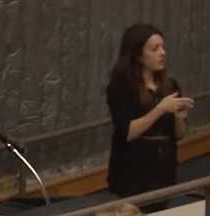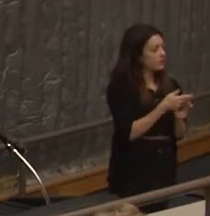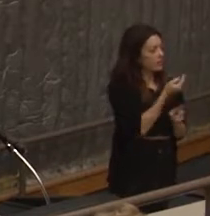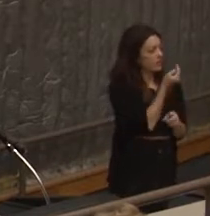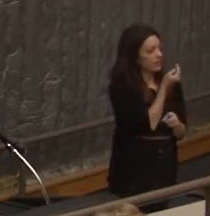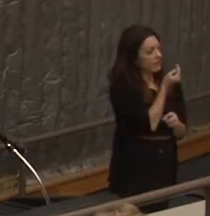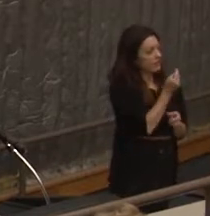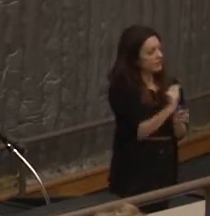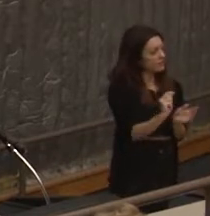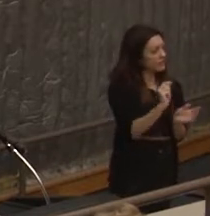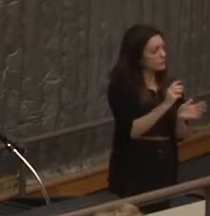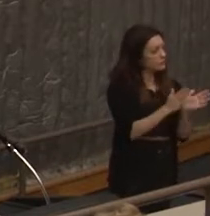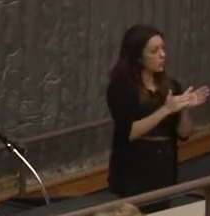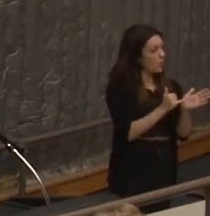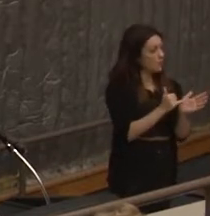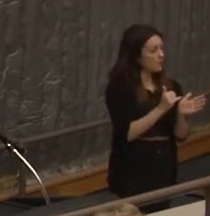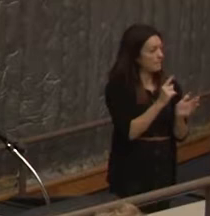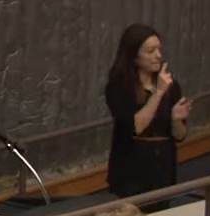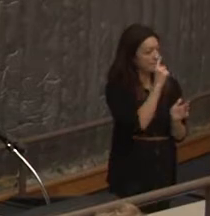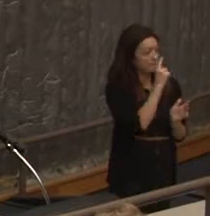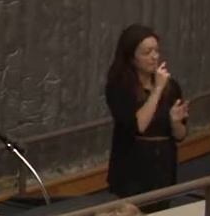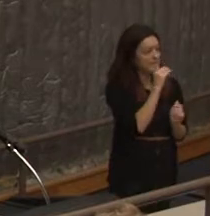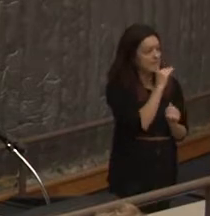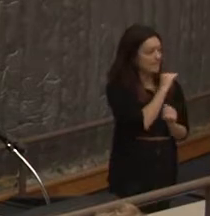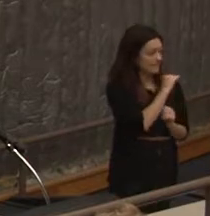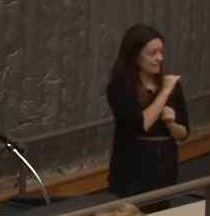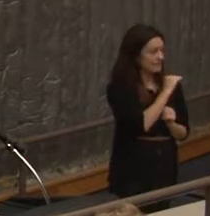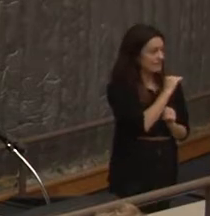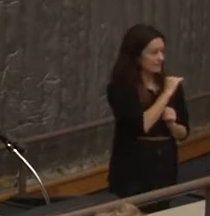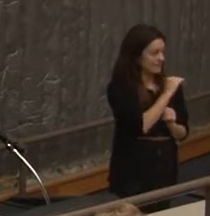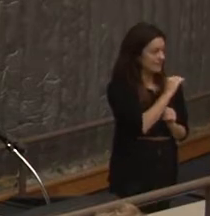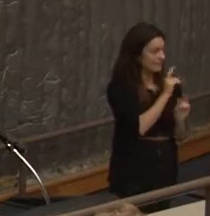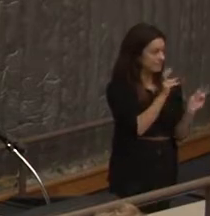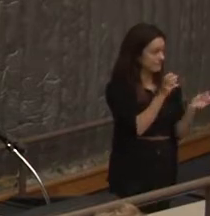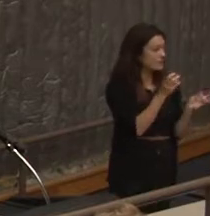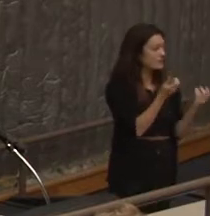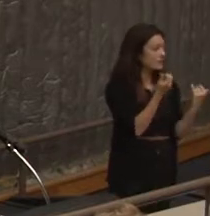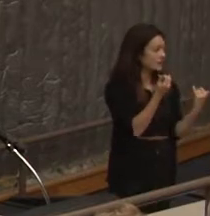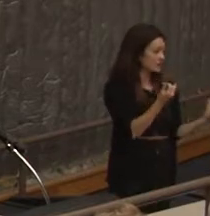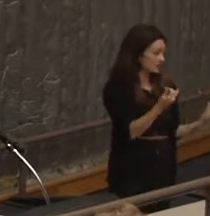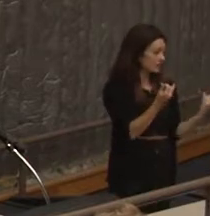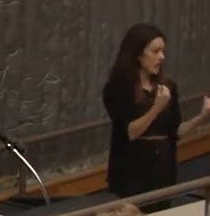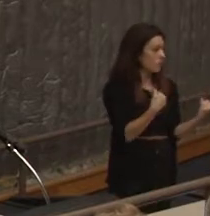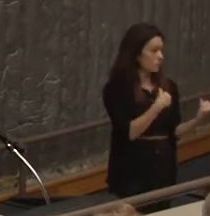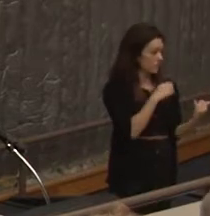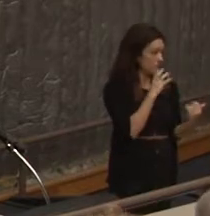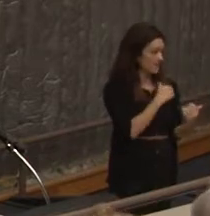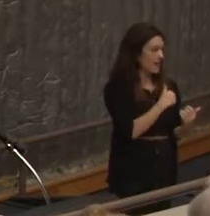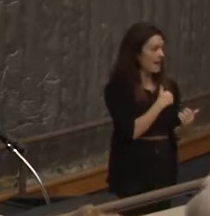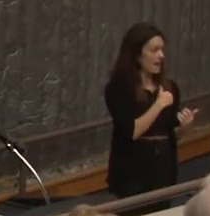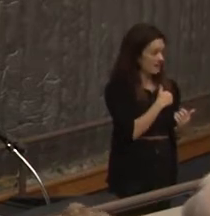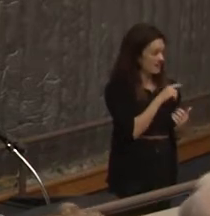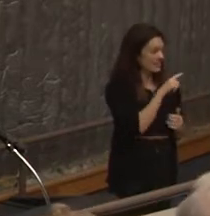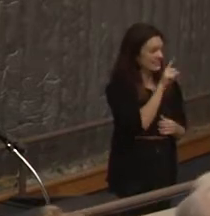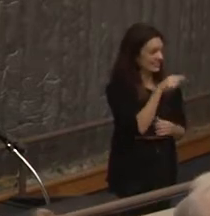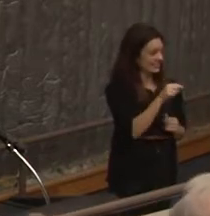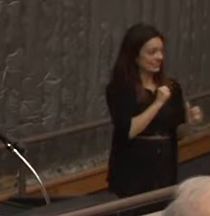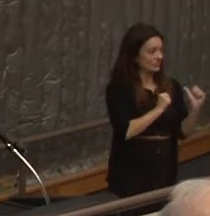play that they had on Broadway. It's now on tour, and we were fortunate to get it. So lots of stuff